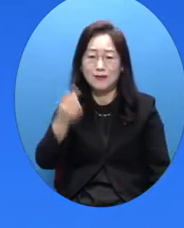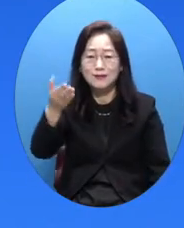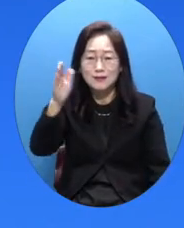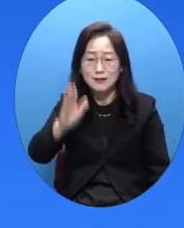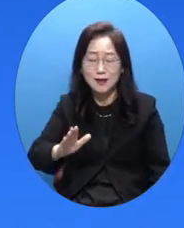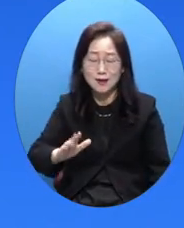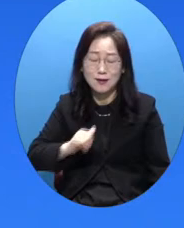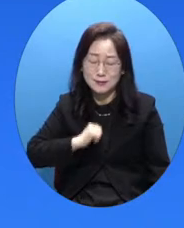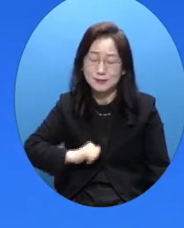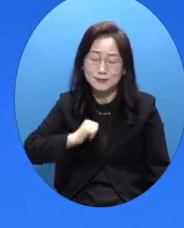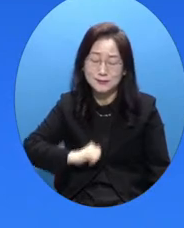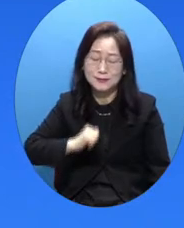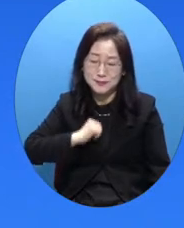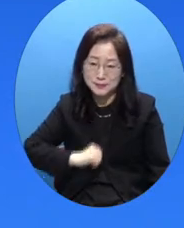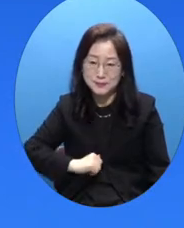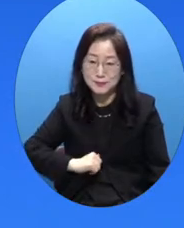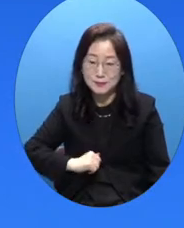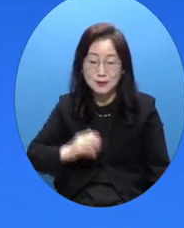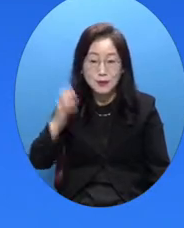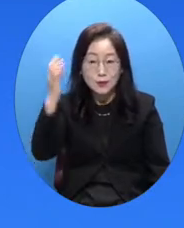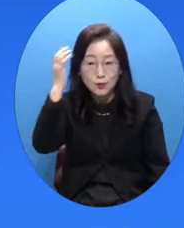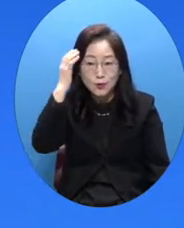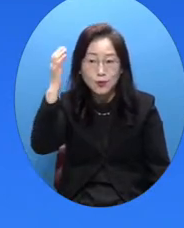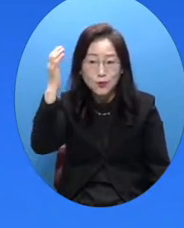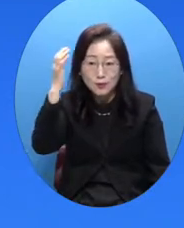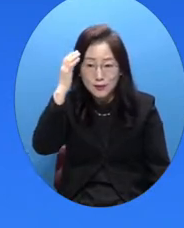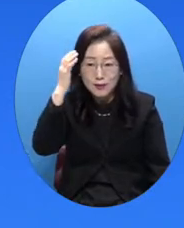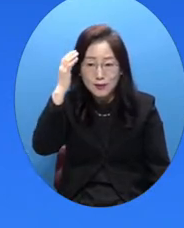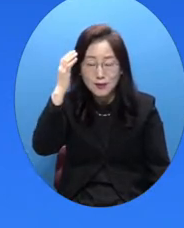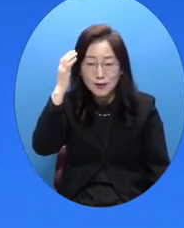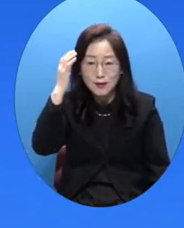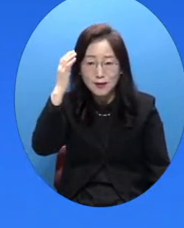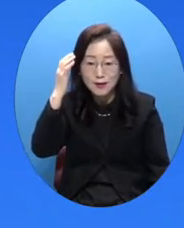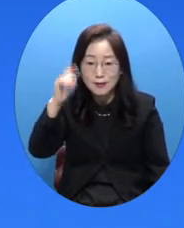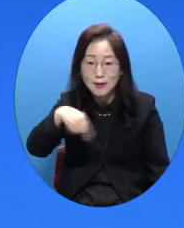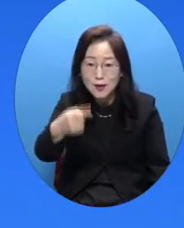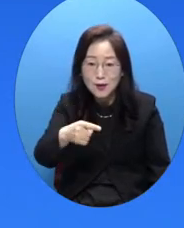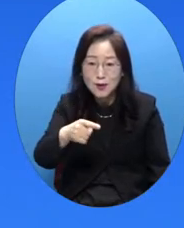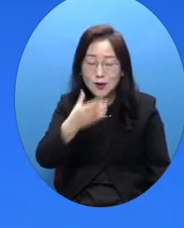efforts by embracing holy dreams